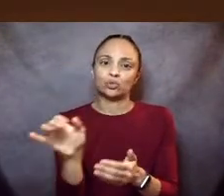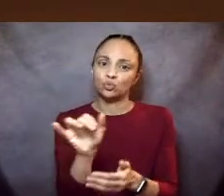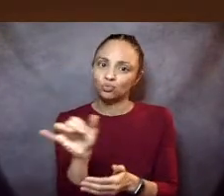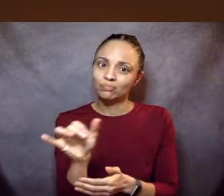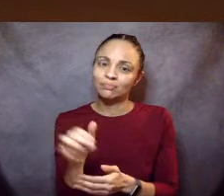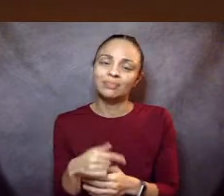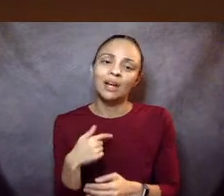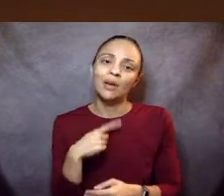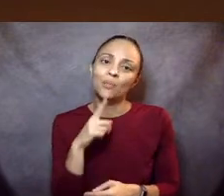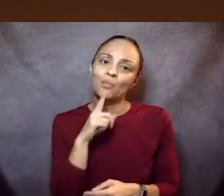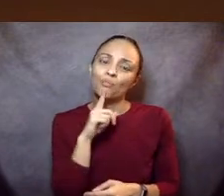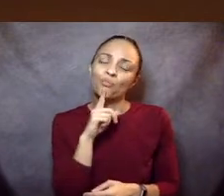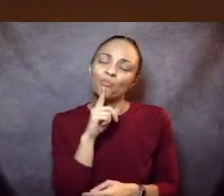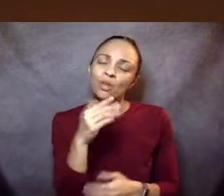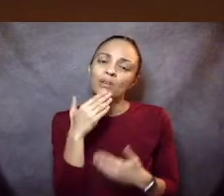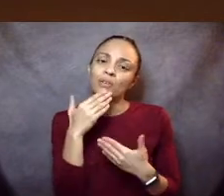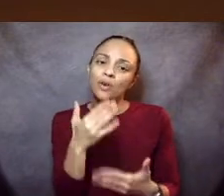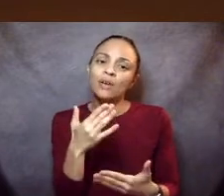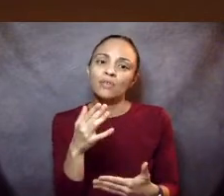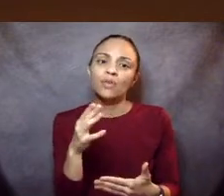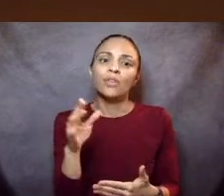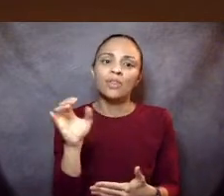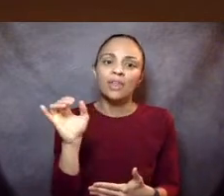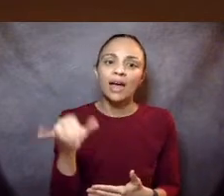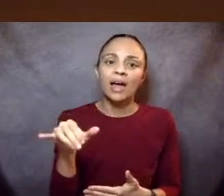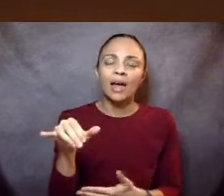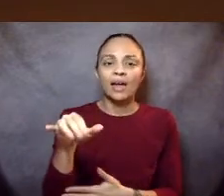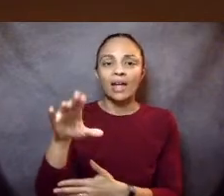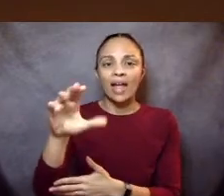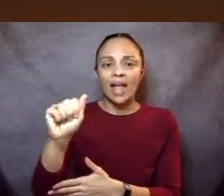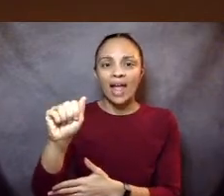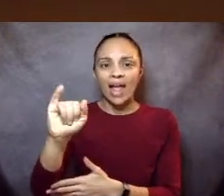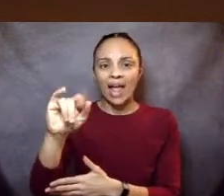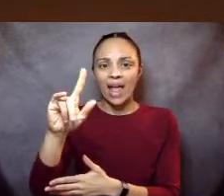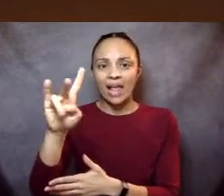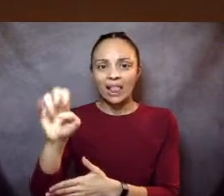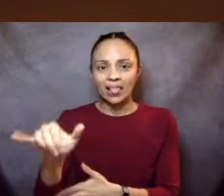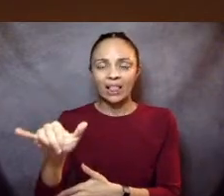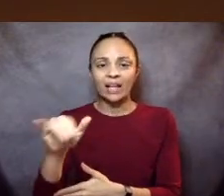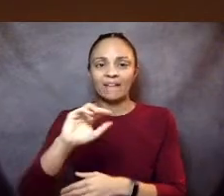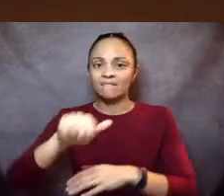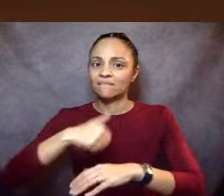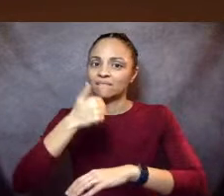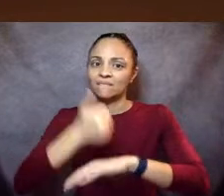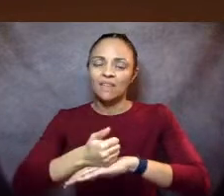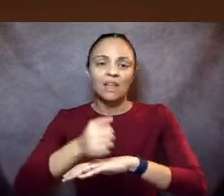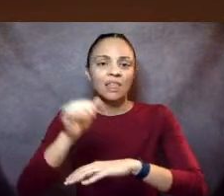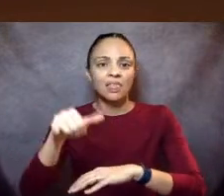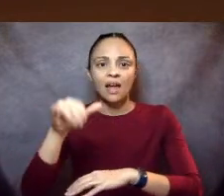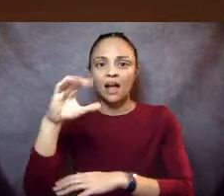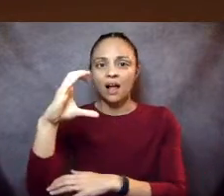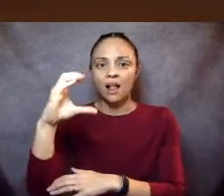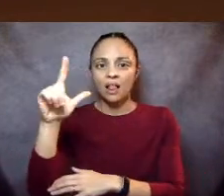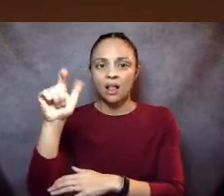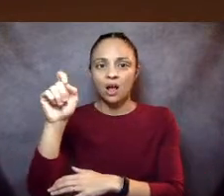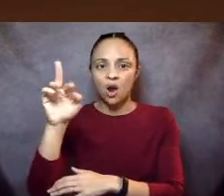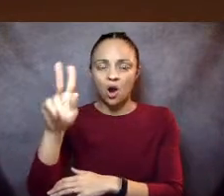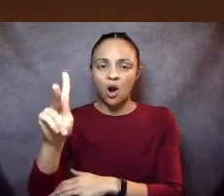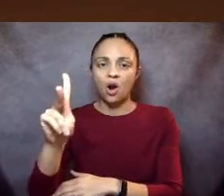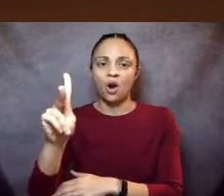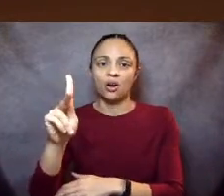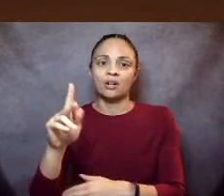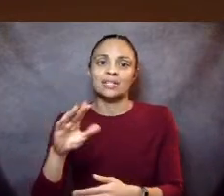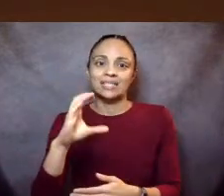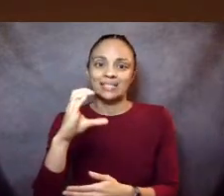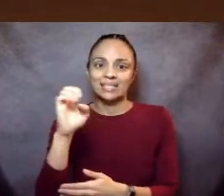Center in 1959, and that as a young dancer, I discovered it and fell under the tutelage of the late,